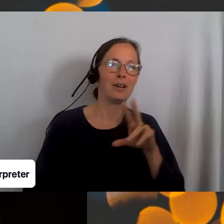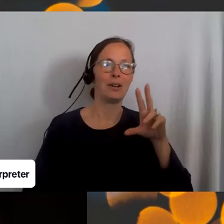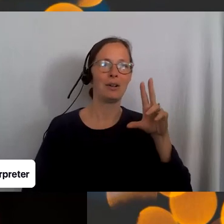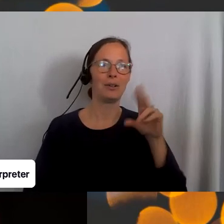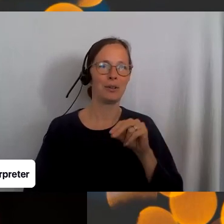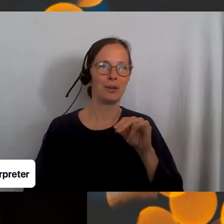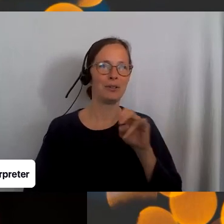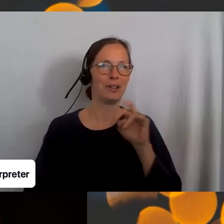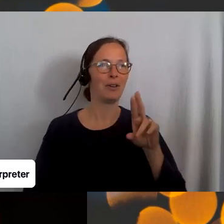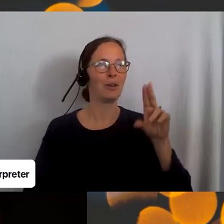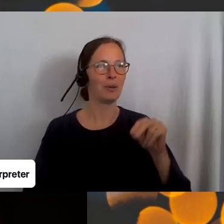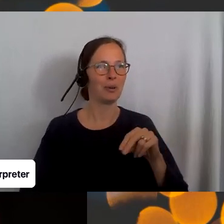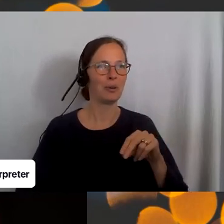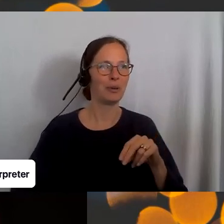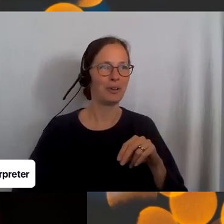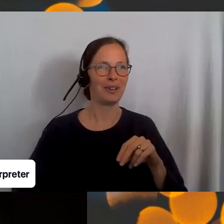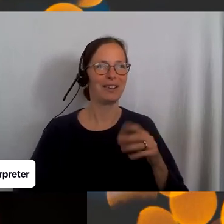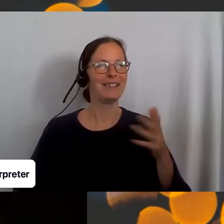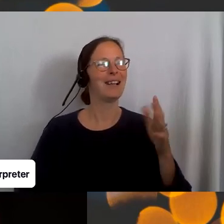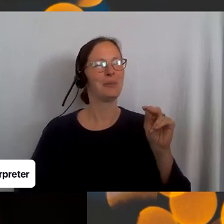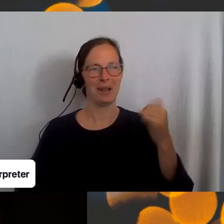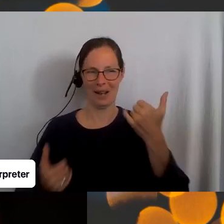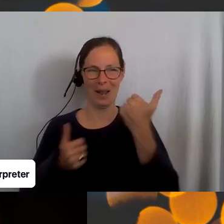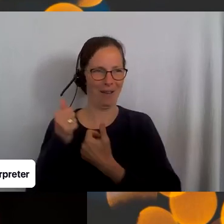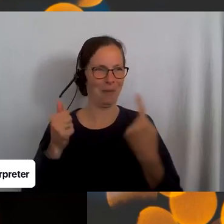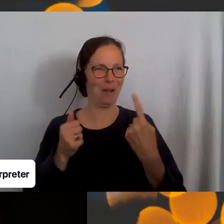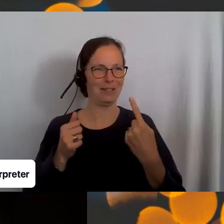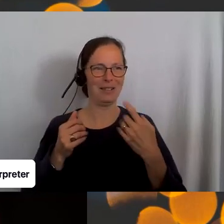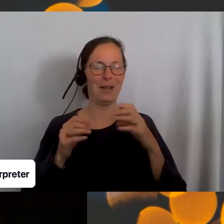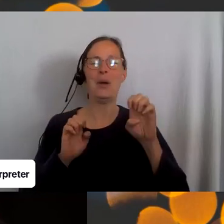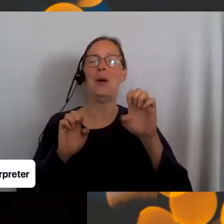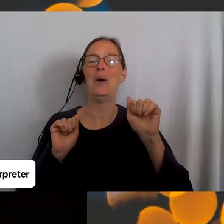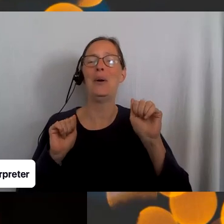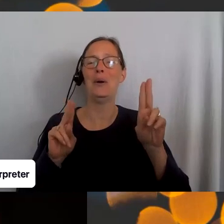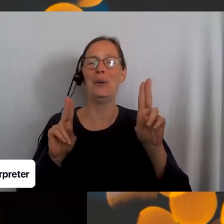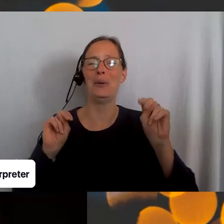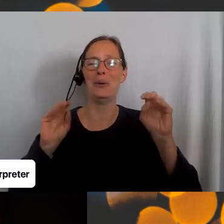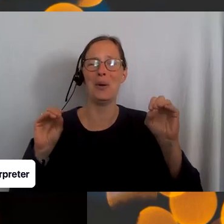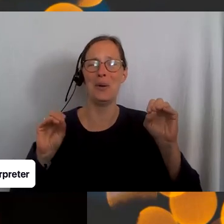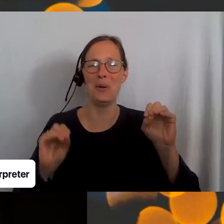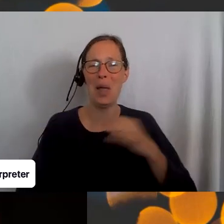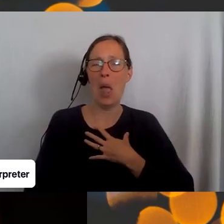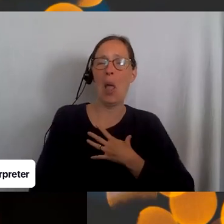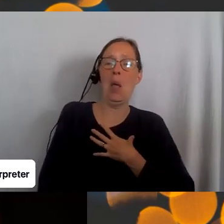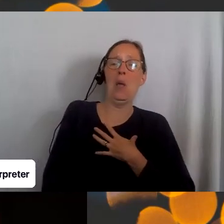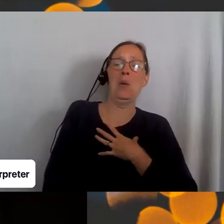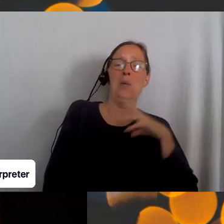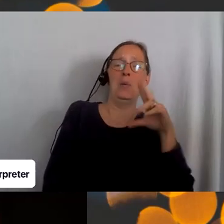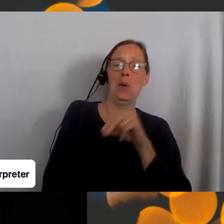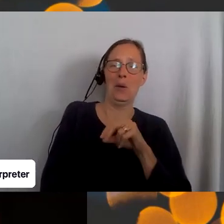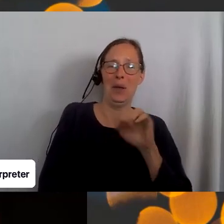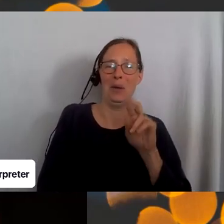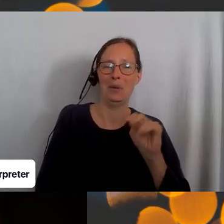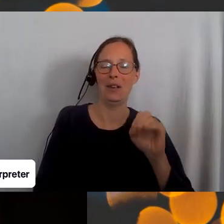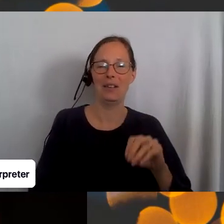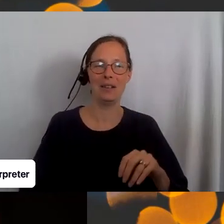Oh, Jennifer, Raise stop. hand option. Stop it. No, now everyone's going, oh no. Oh no.